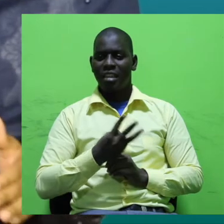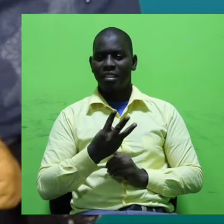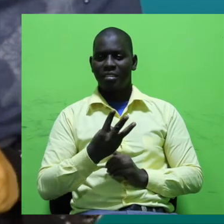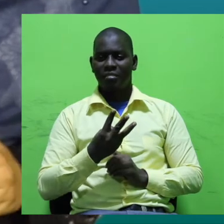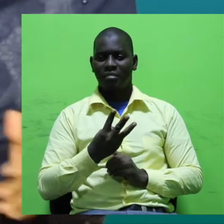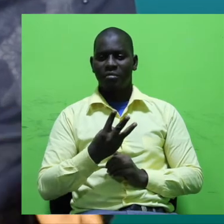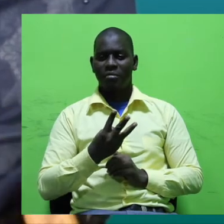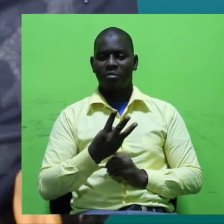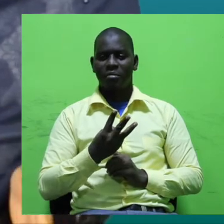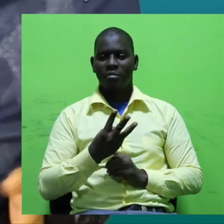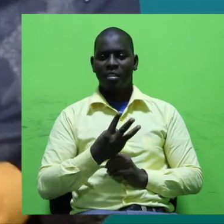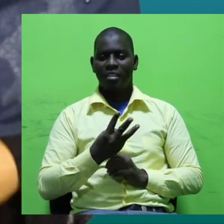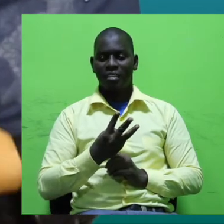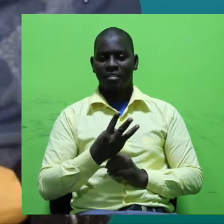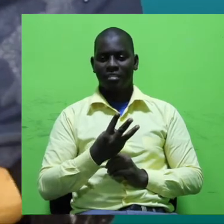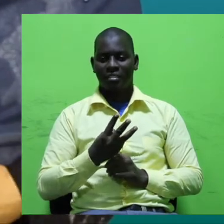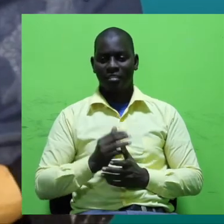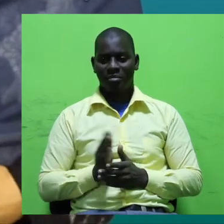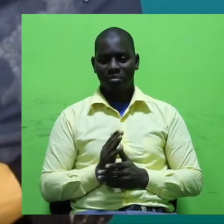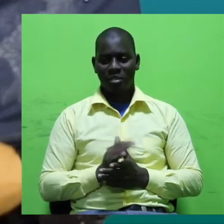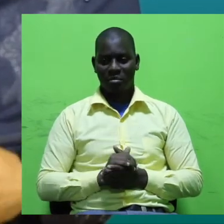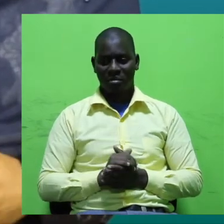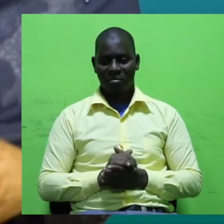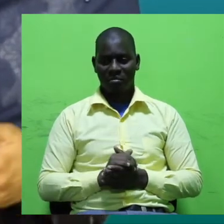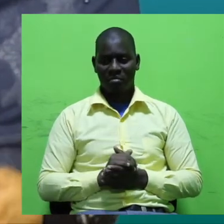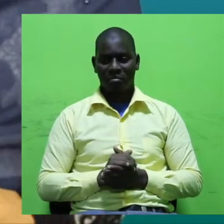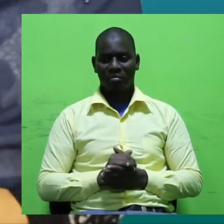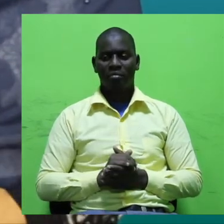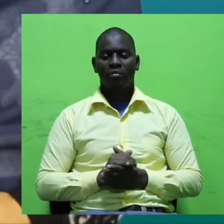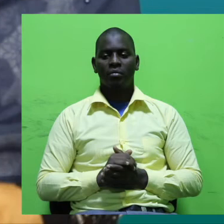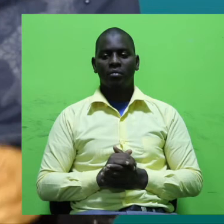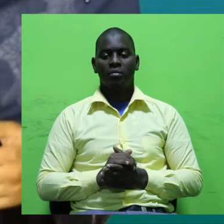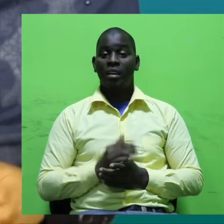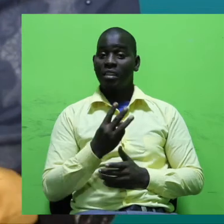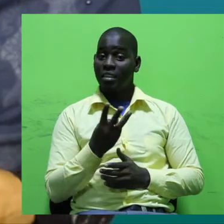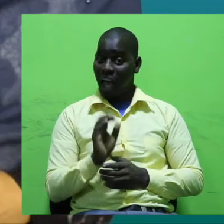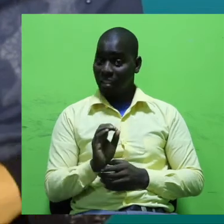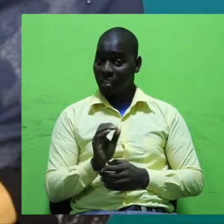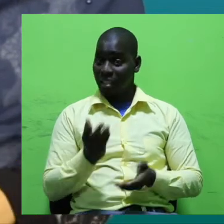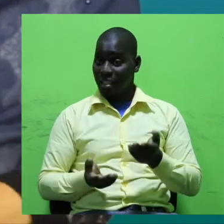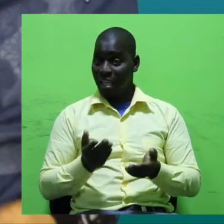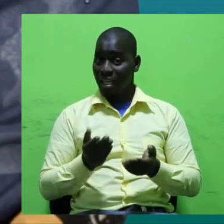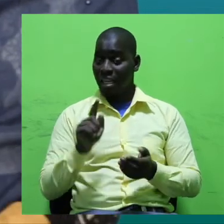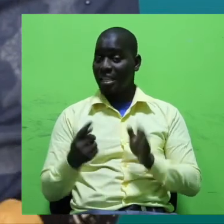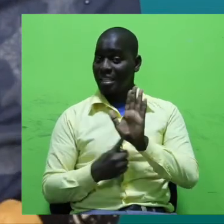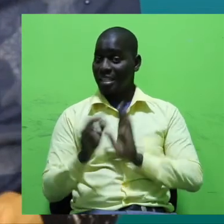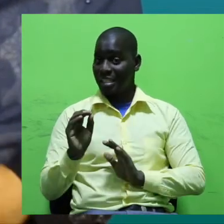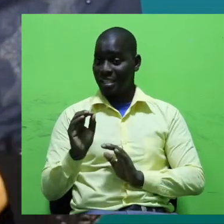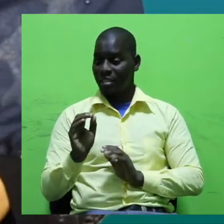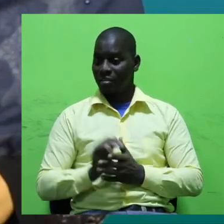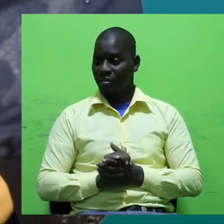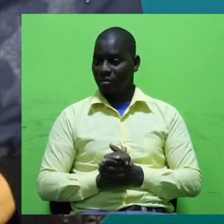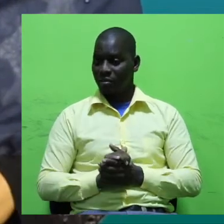degrees Celsius the subject. For example, convert 50 degrees Fahrenheit to degrees Celsius. See